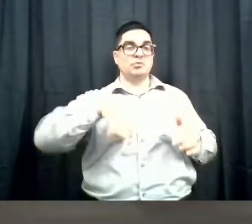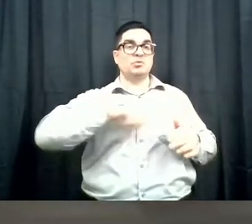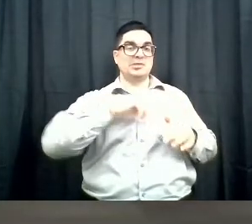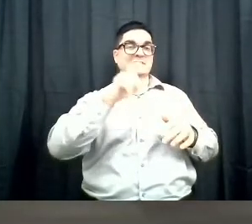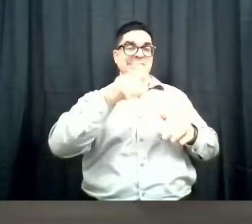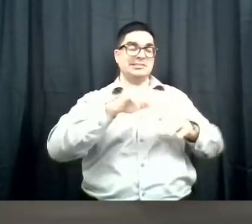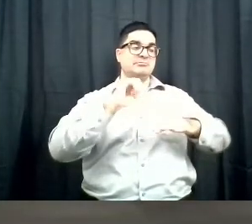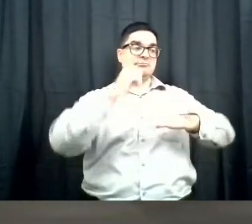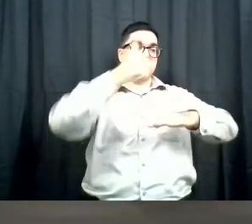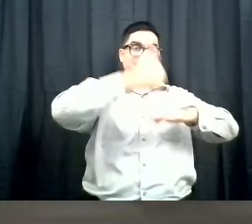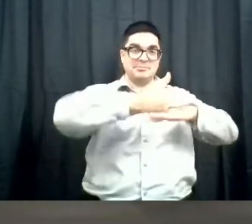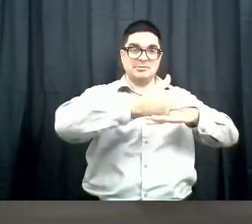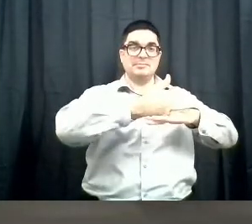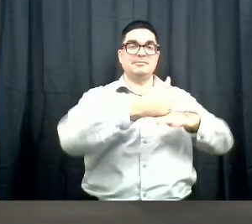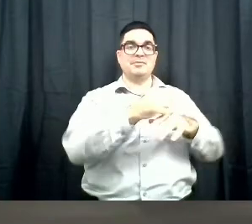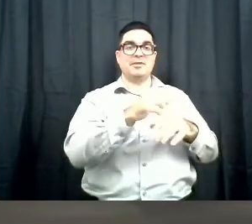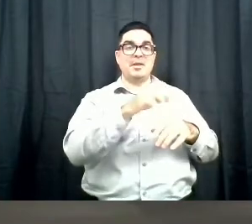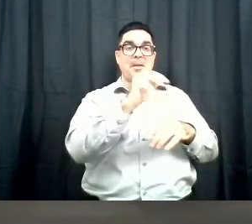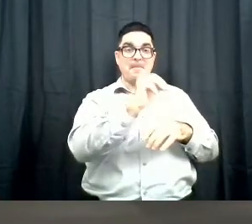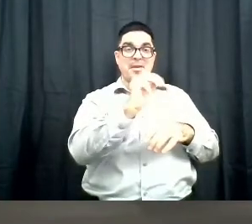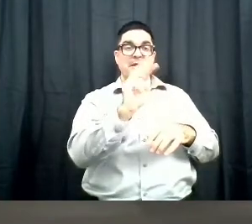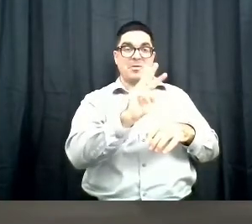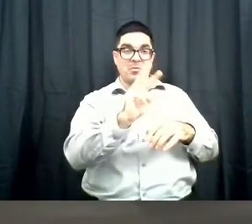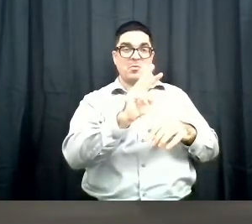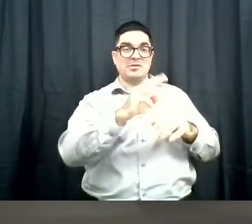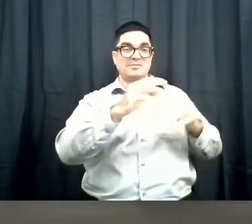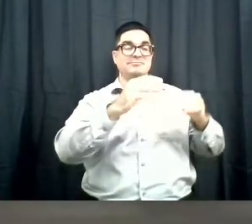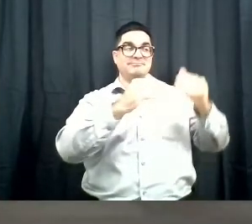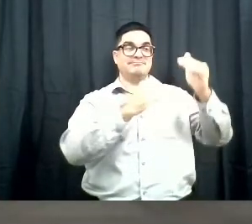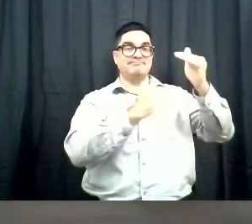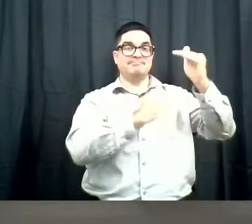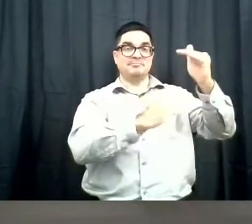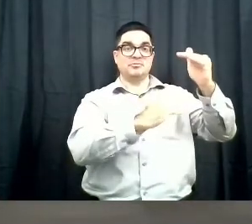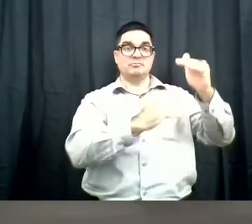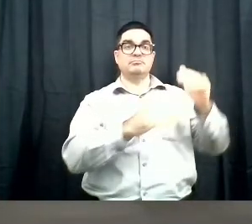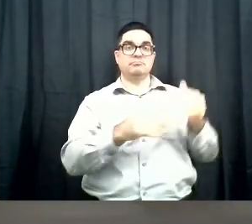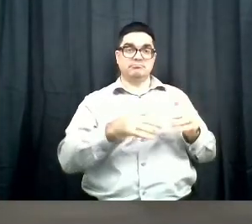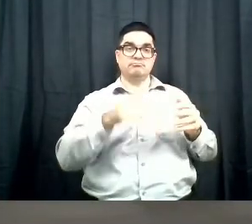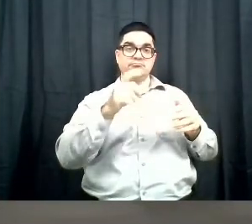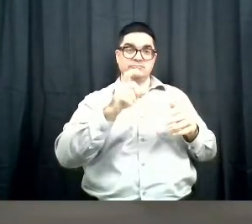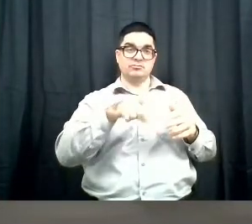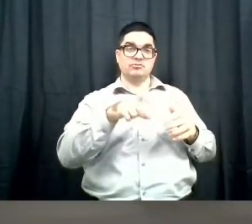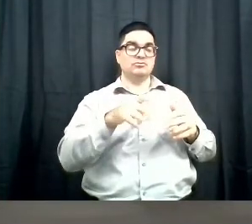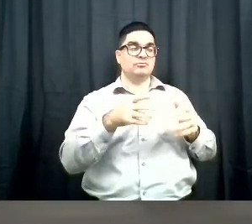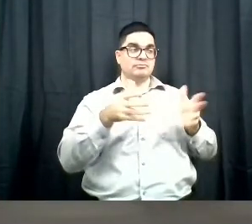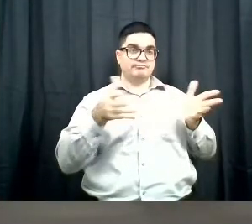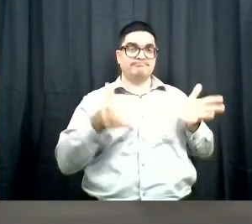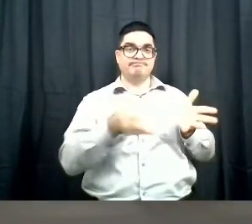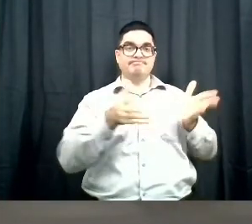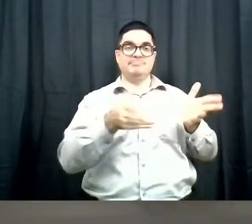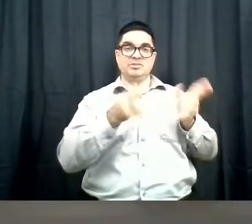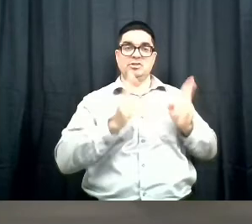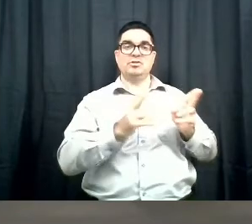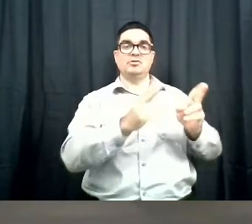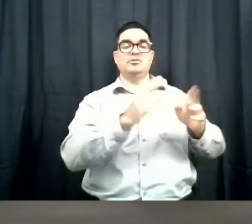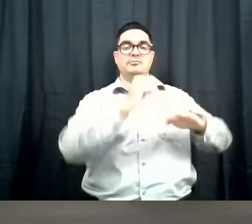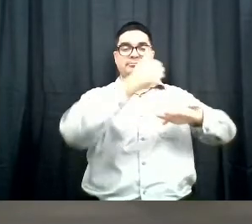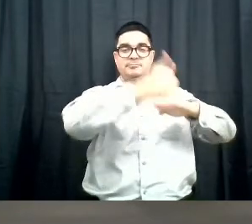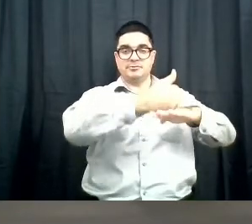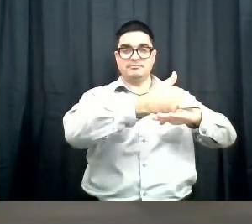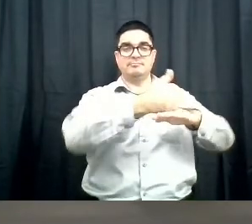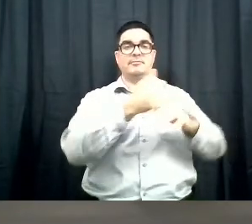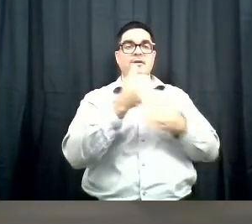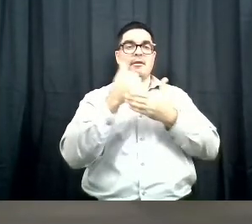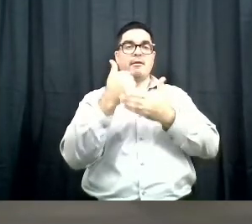will strengthen the transmission lines they feed and may save lives in the event of another disaster. We can try for a slightly better price on the second